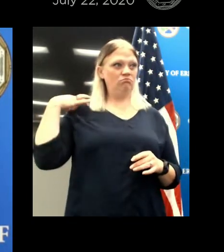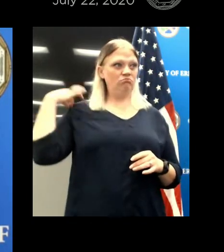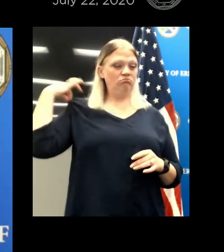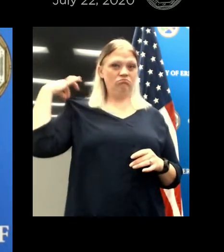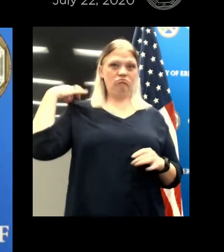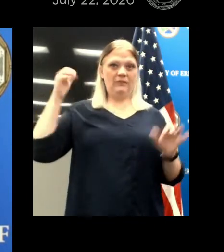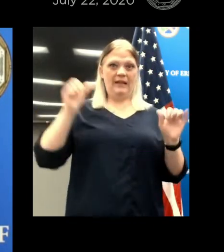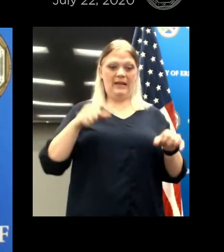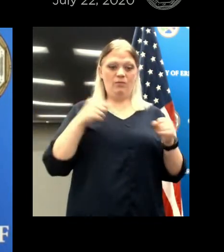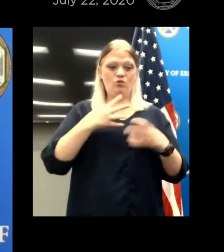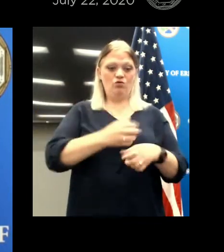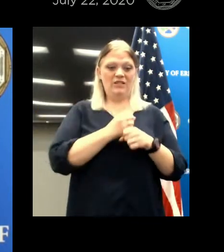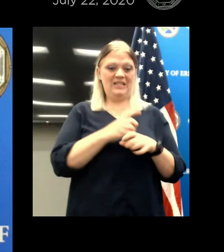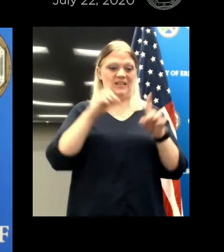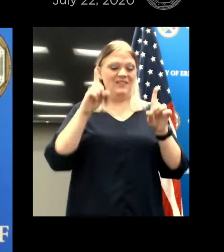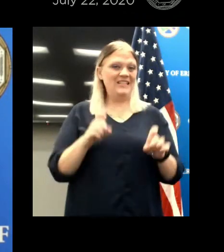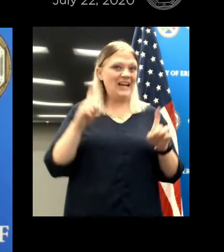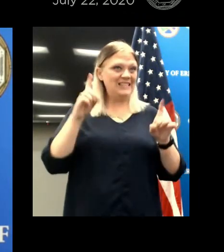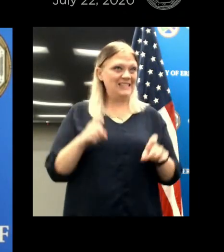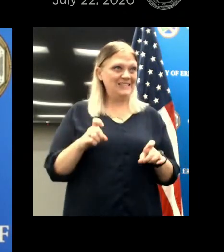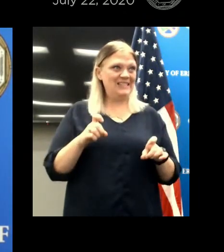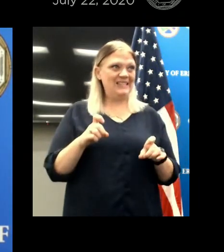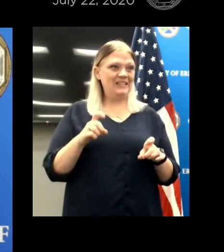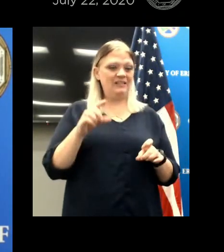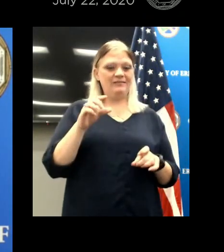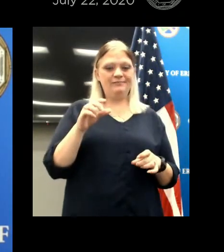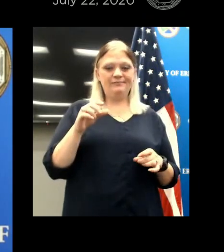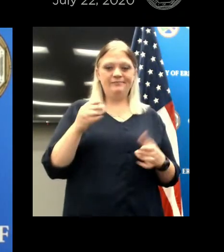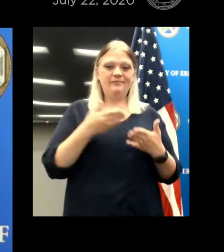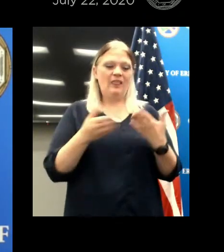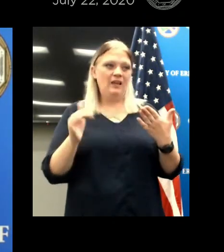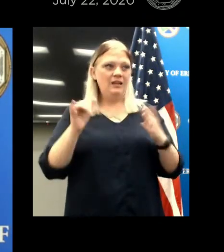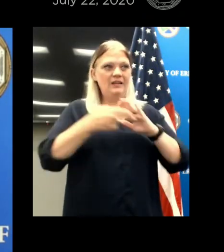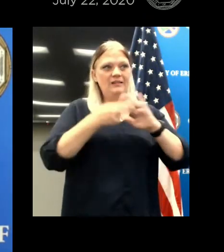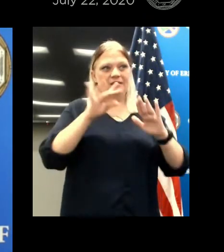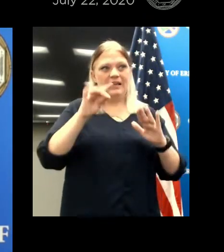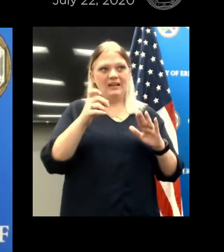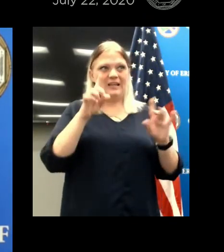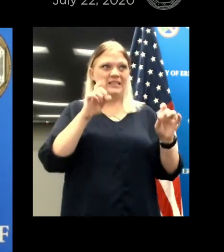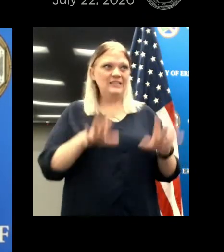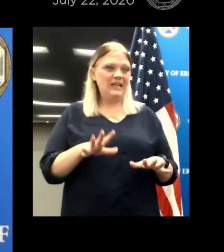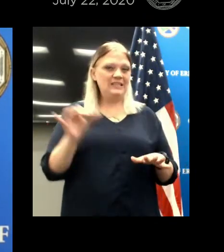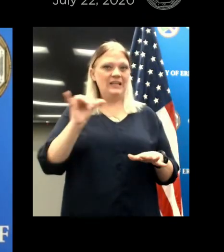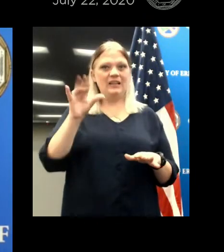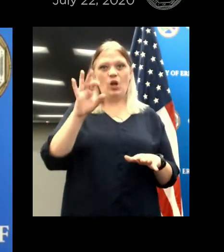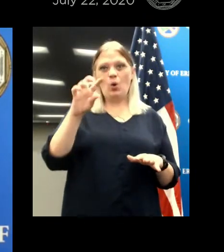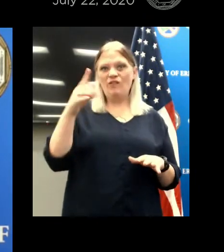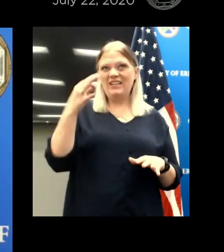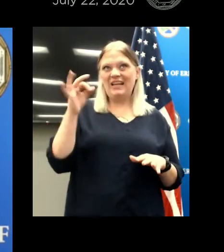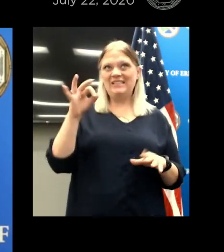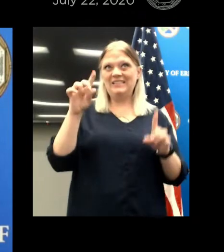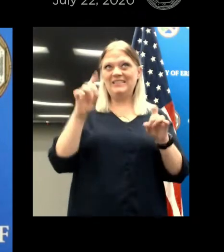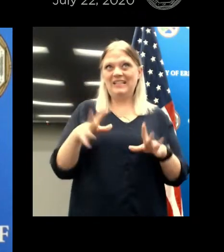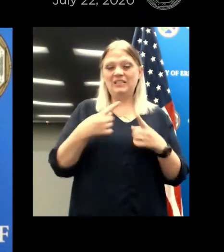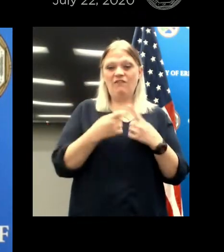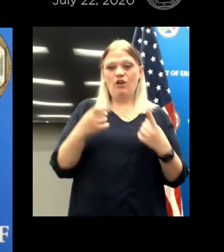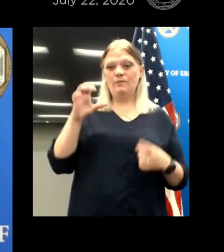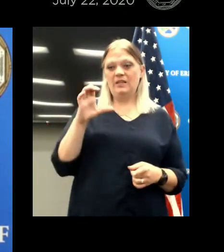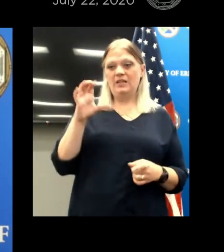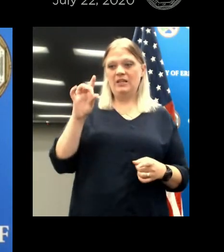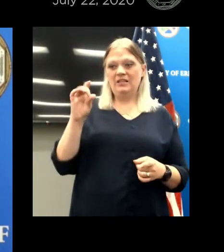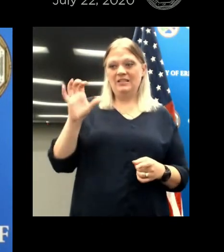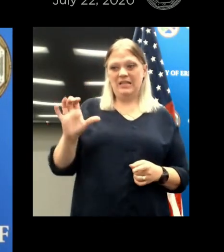receive testing assets like diagnostic testing, like our COVID-19 testing from